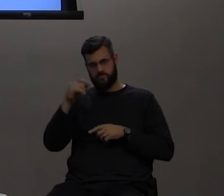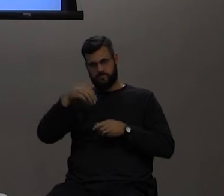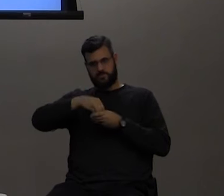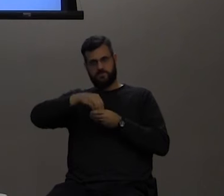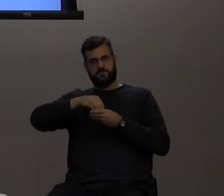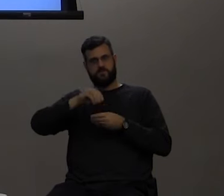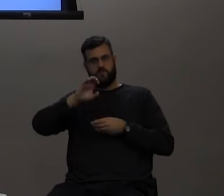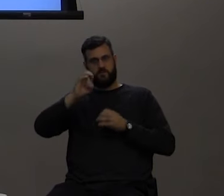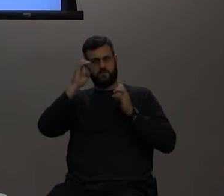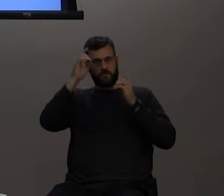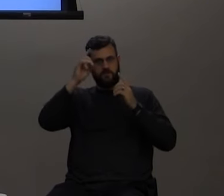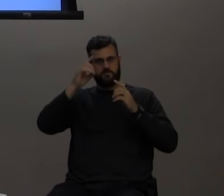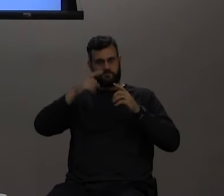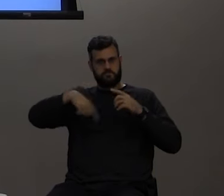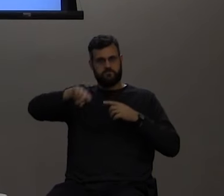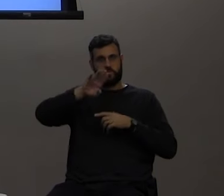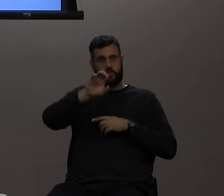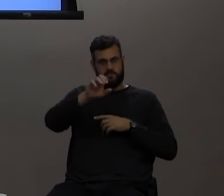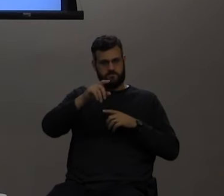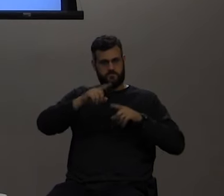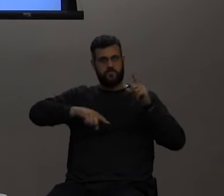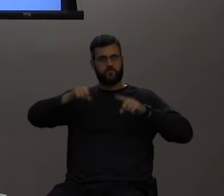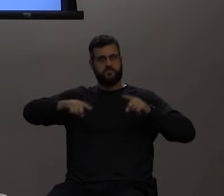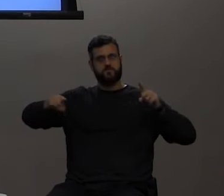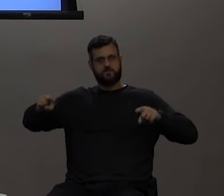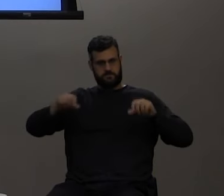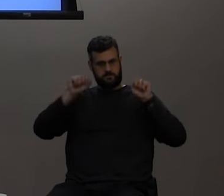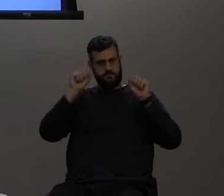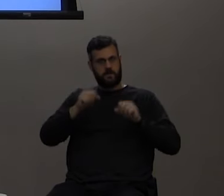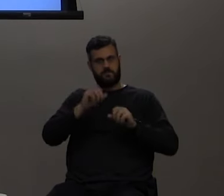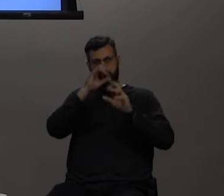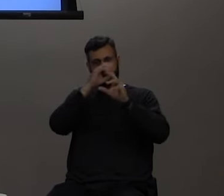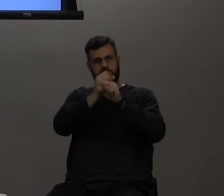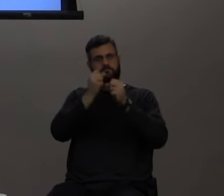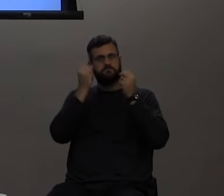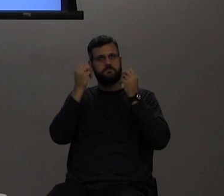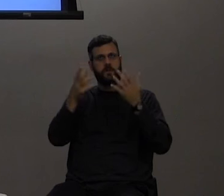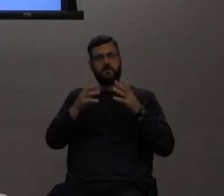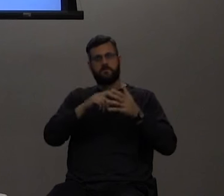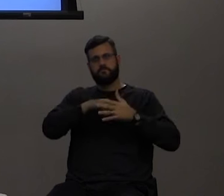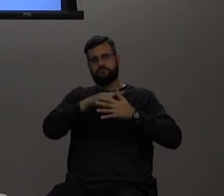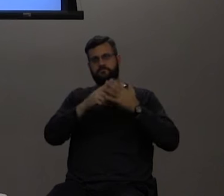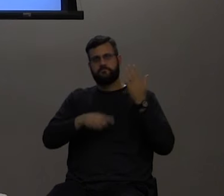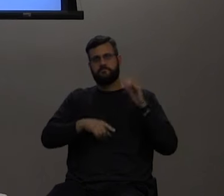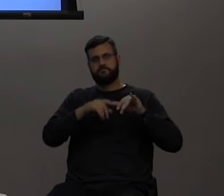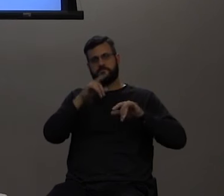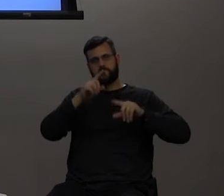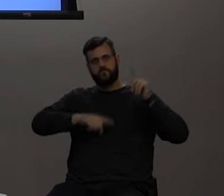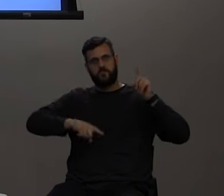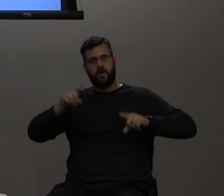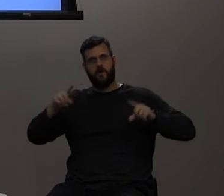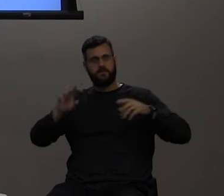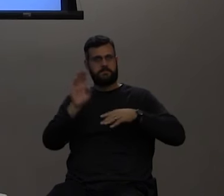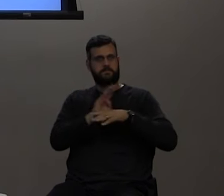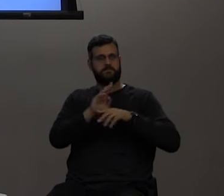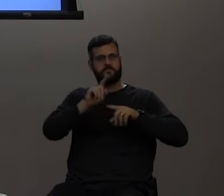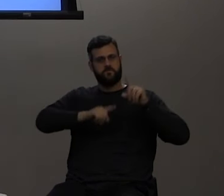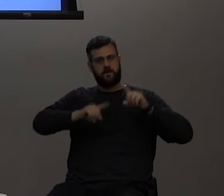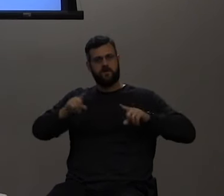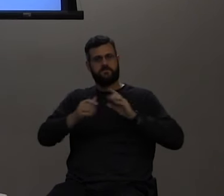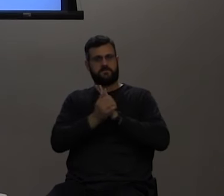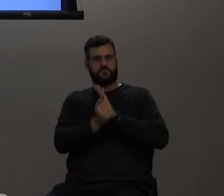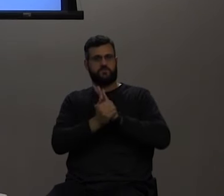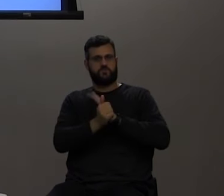diversity in the education attainment within Boyle County that can be attractive to a wide range of businesses that are looking for a variety of skill